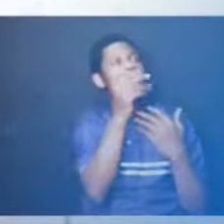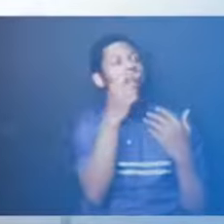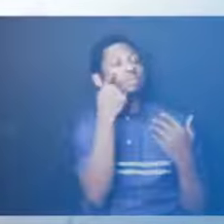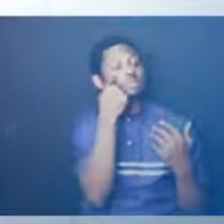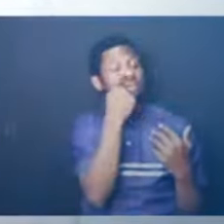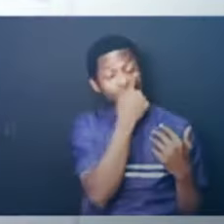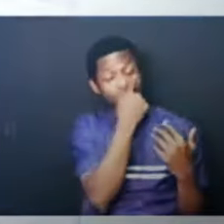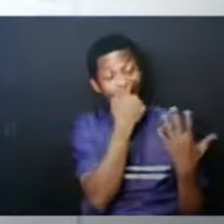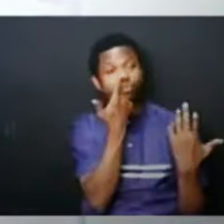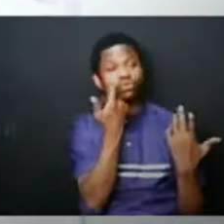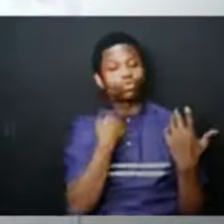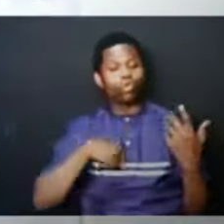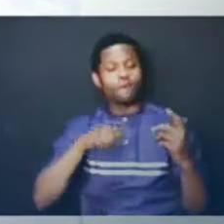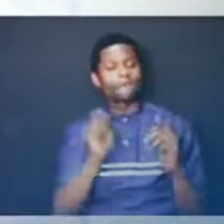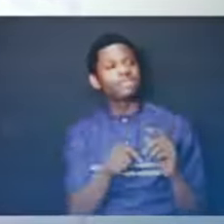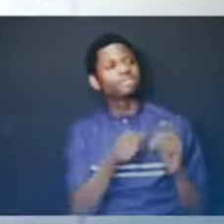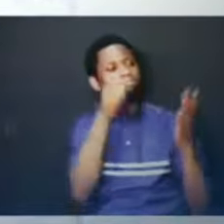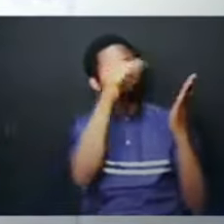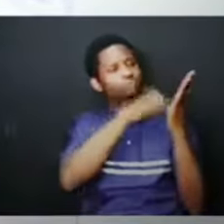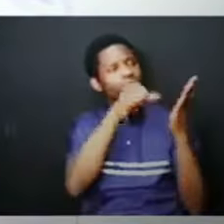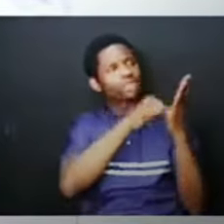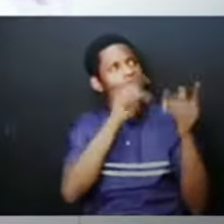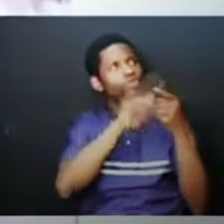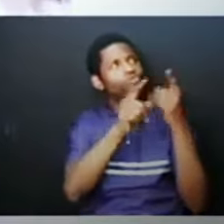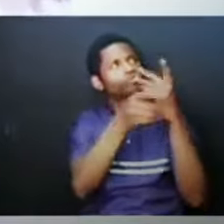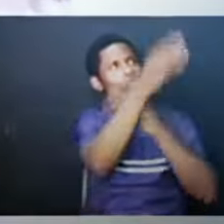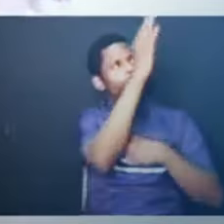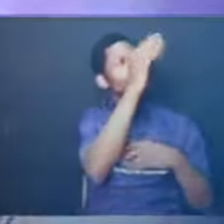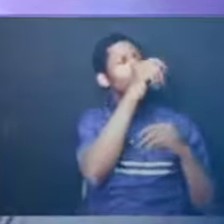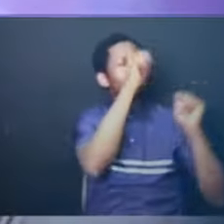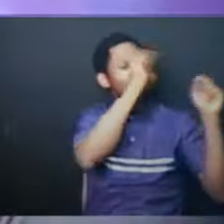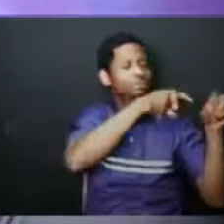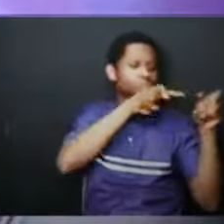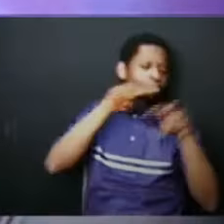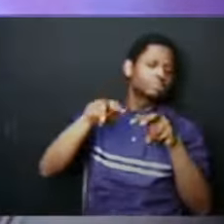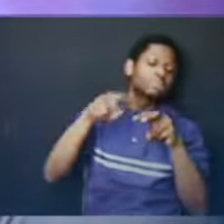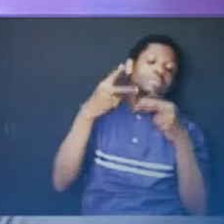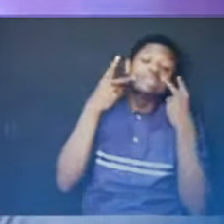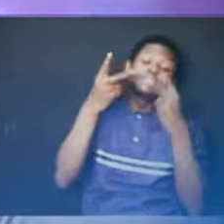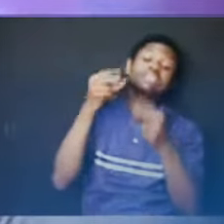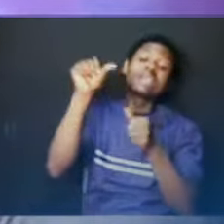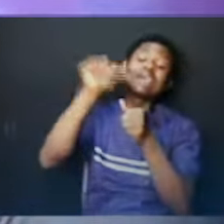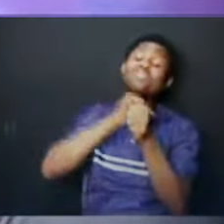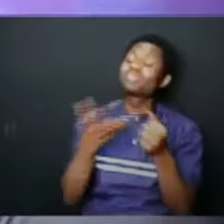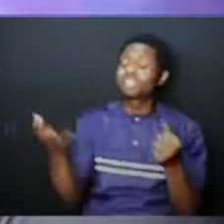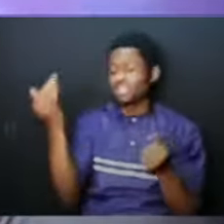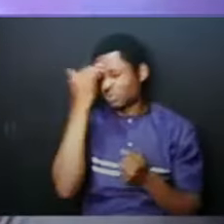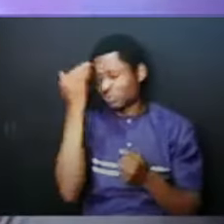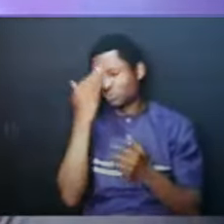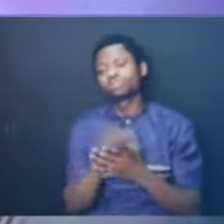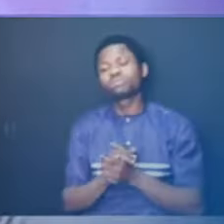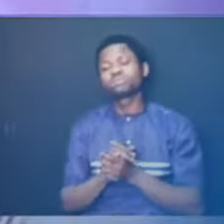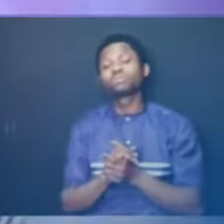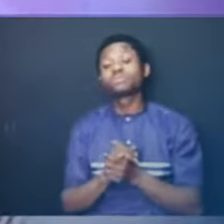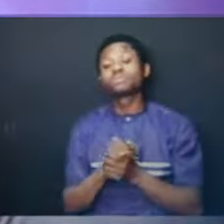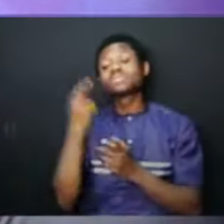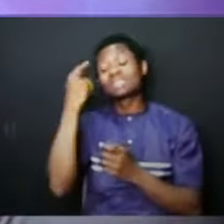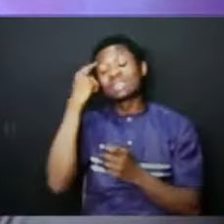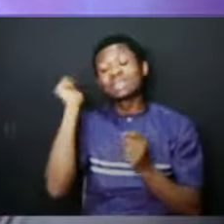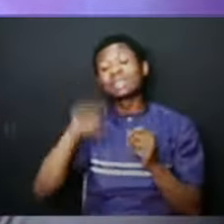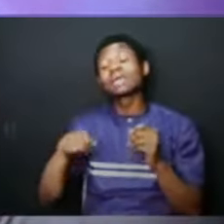whom we must give account. See, one day